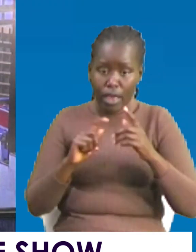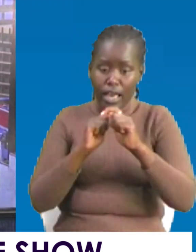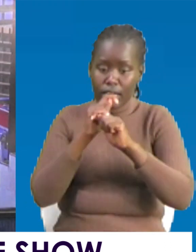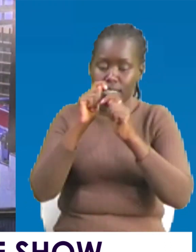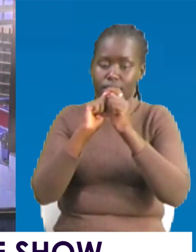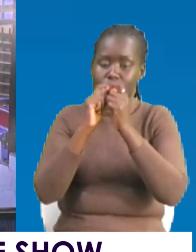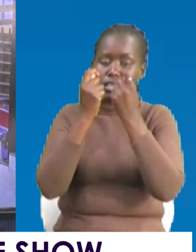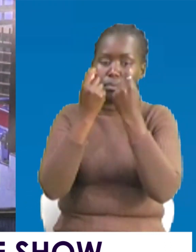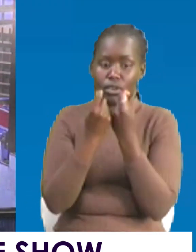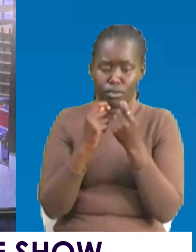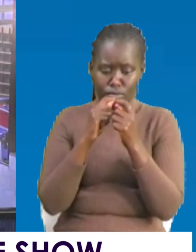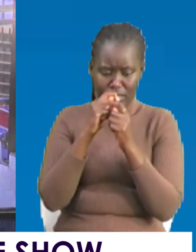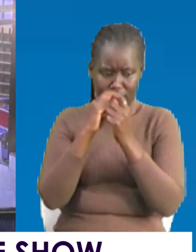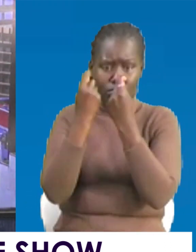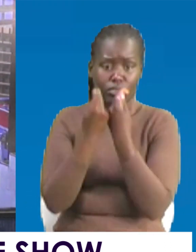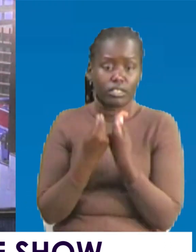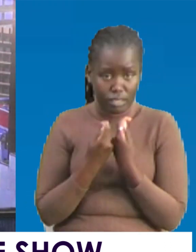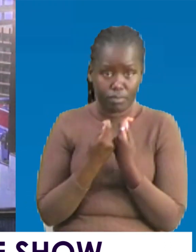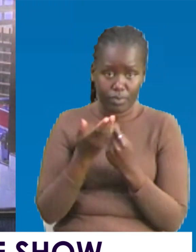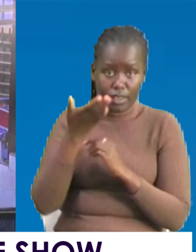planted. That place where